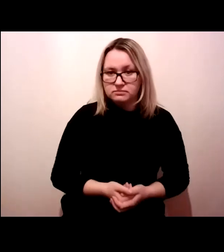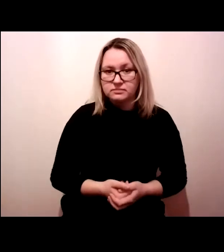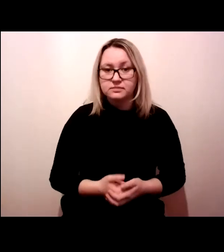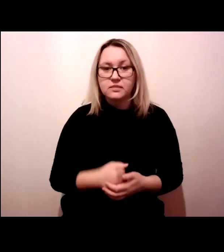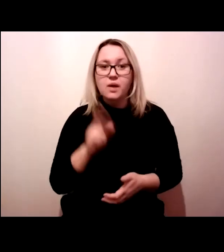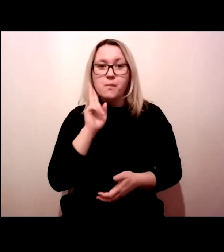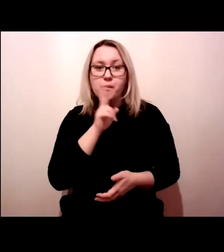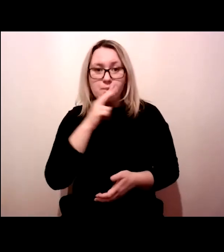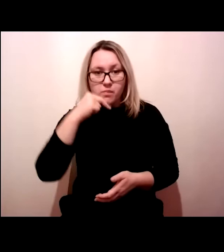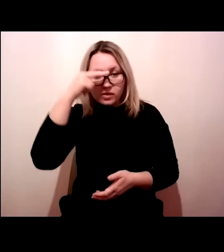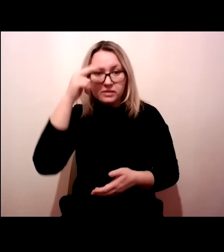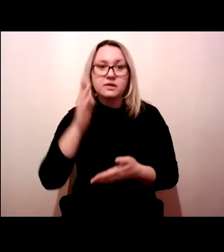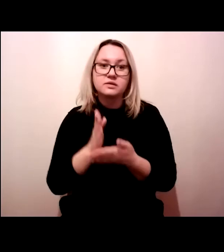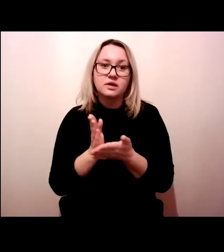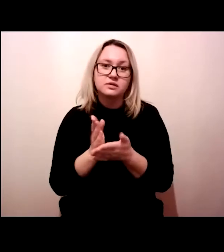what to do.